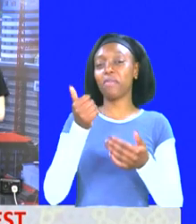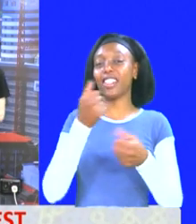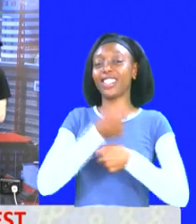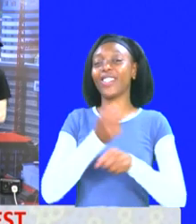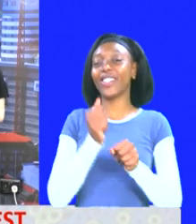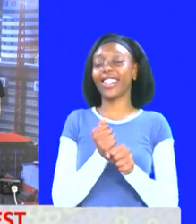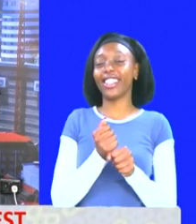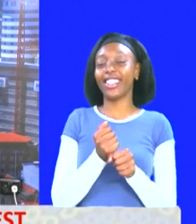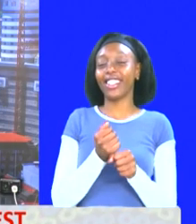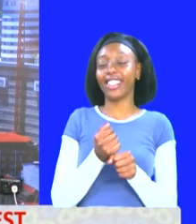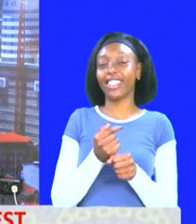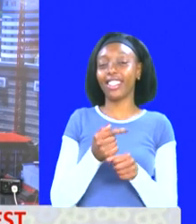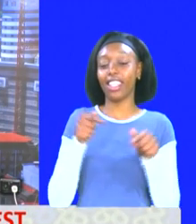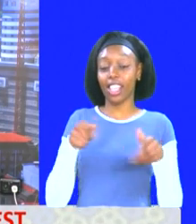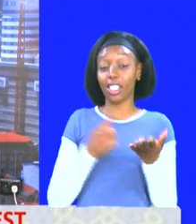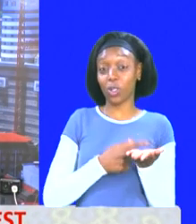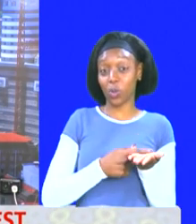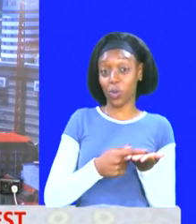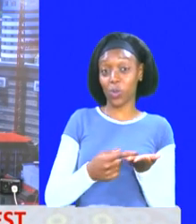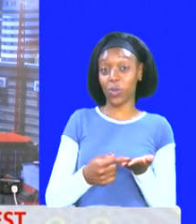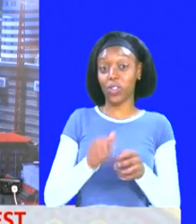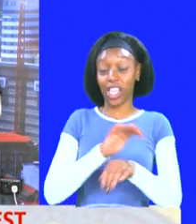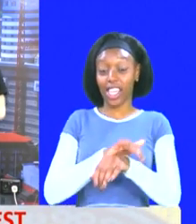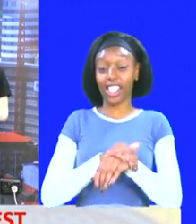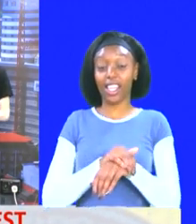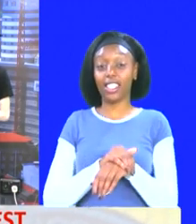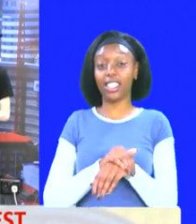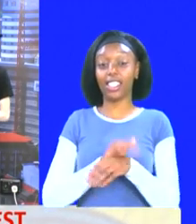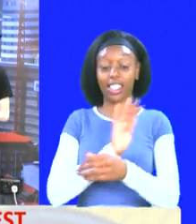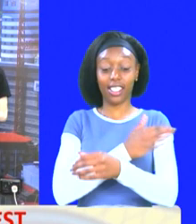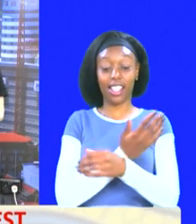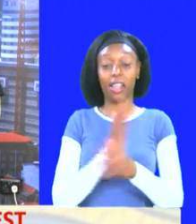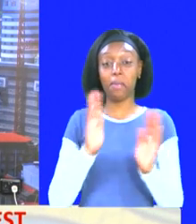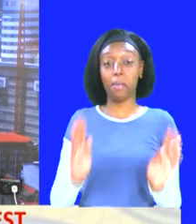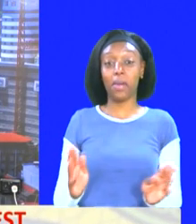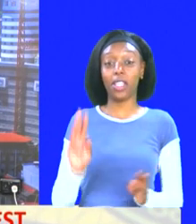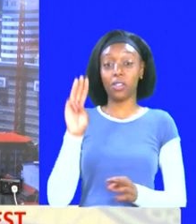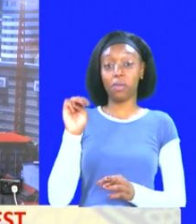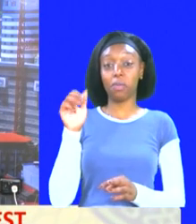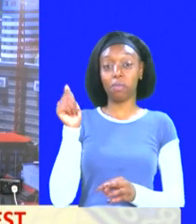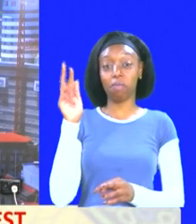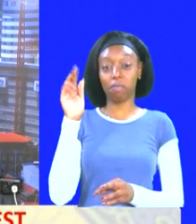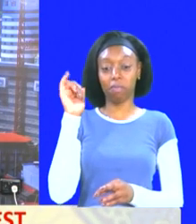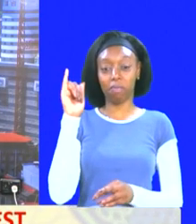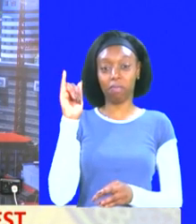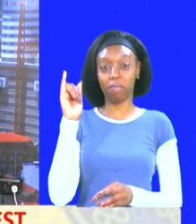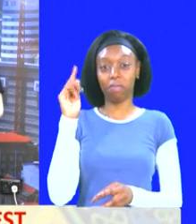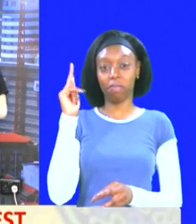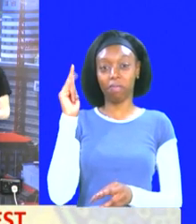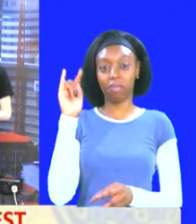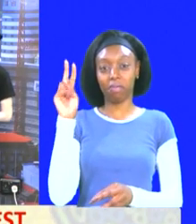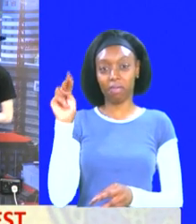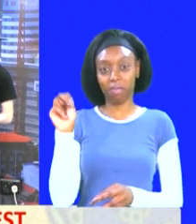week we've been featuring the guy. Na kama ulikuwa umepata kwa comment section, kwa sababu comment nimepata kina Joseph Pinto akitwambia ati kina